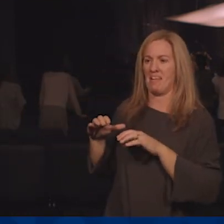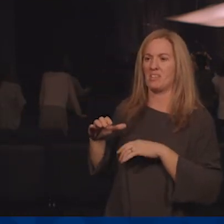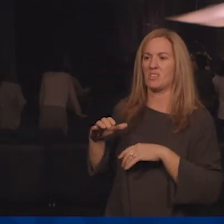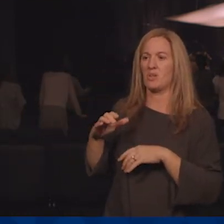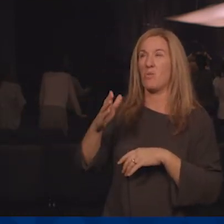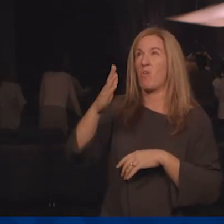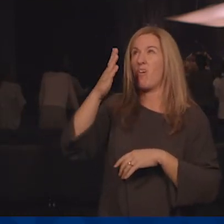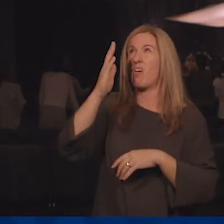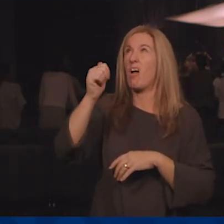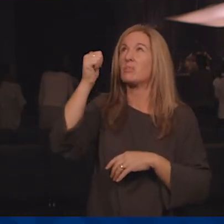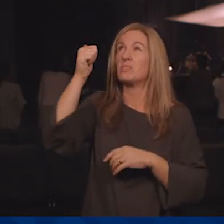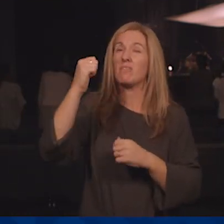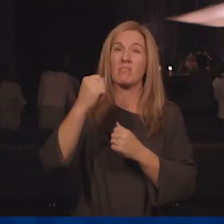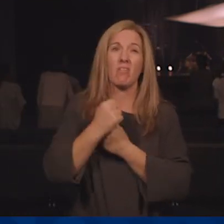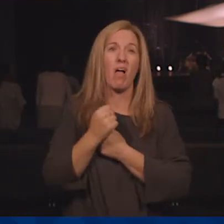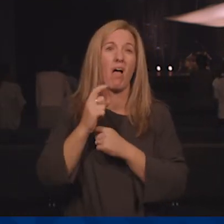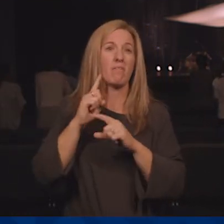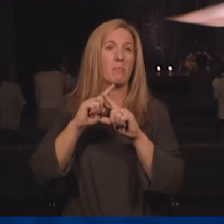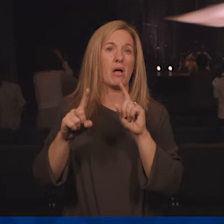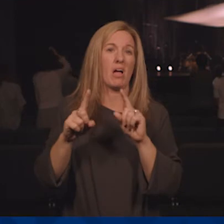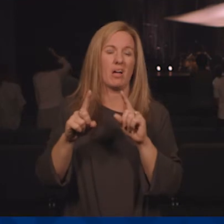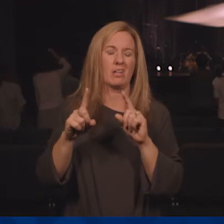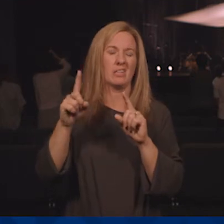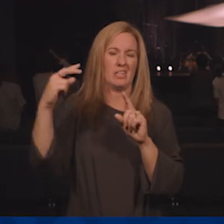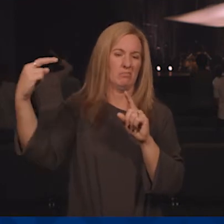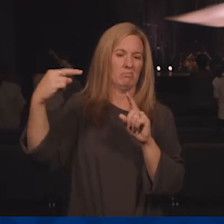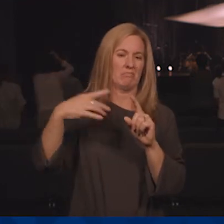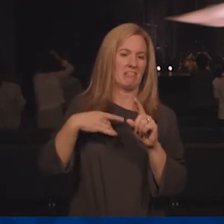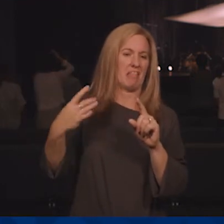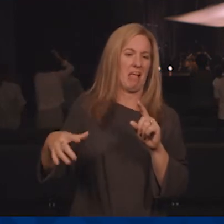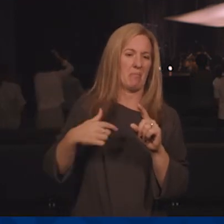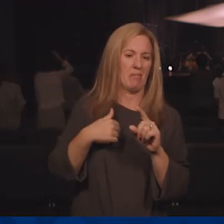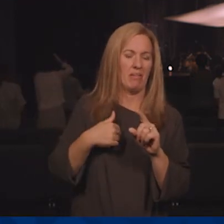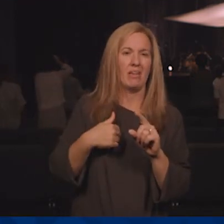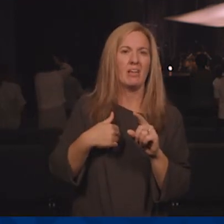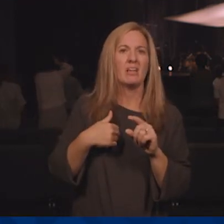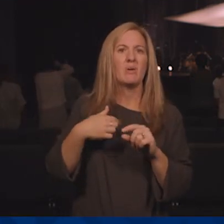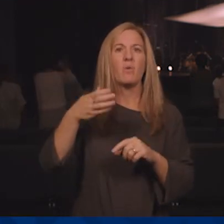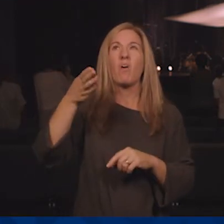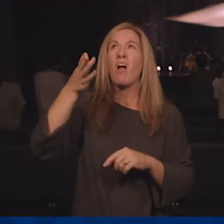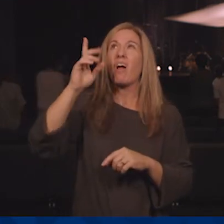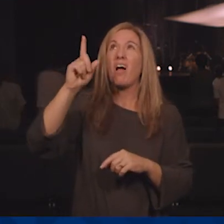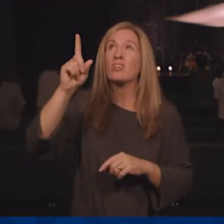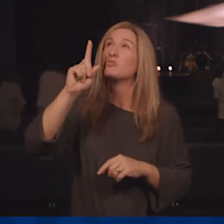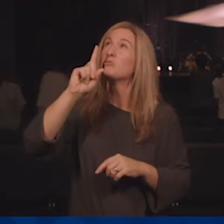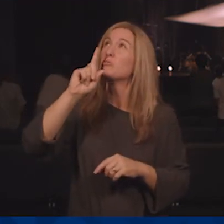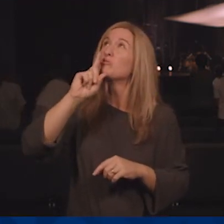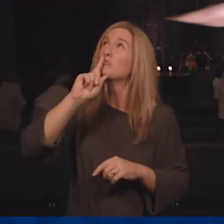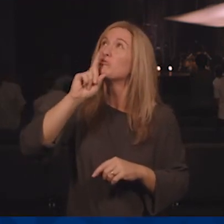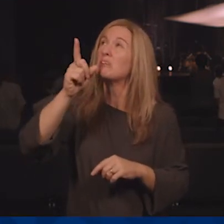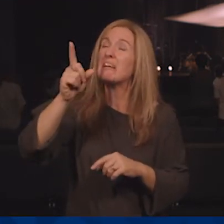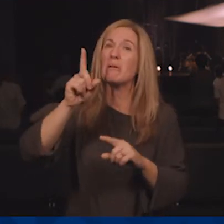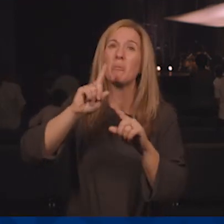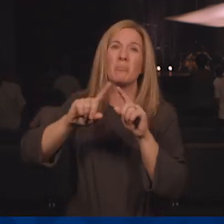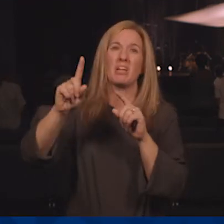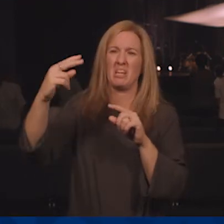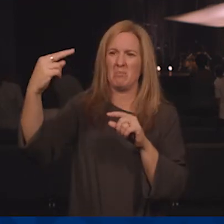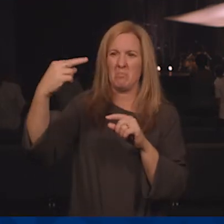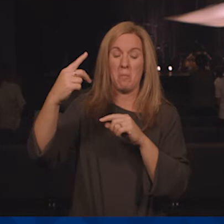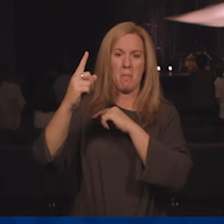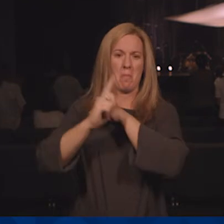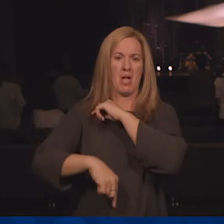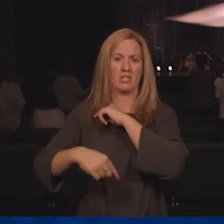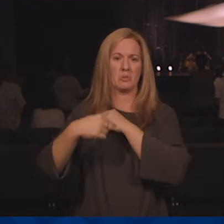except for that He doesn't like me, or God isn't real except for that He's punishing me and He's cruel. If you